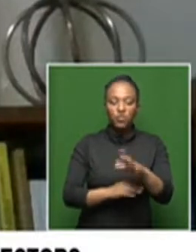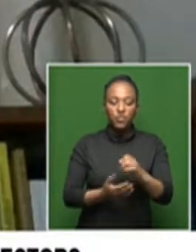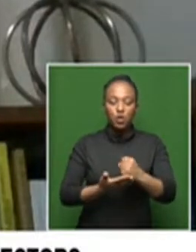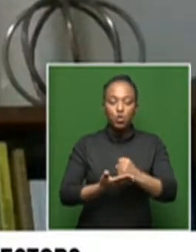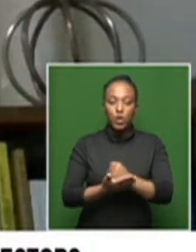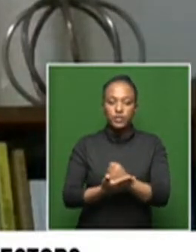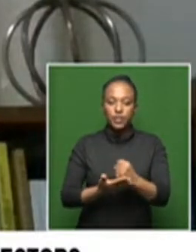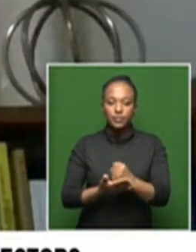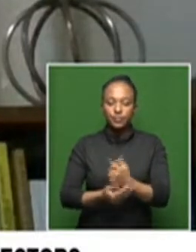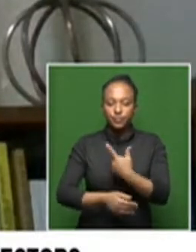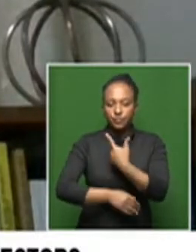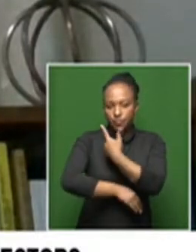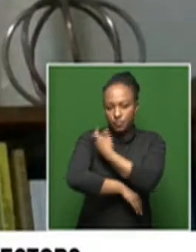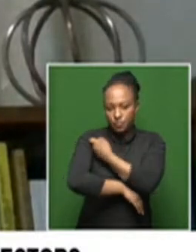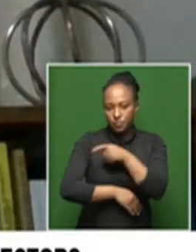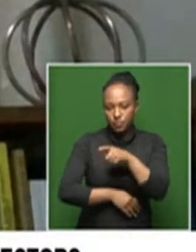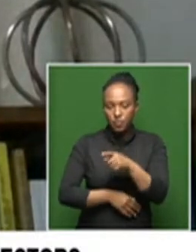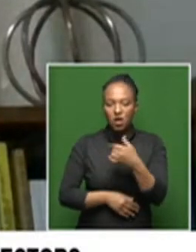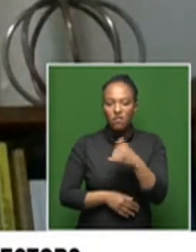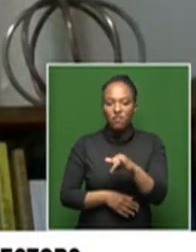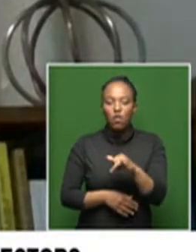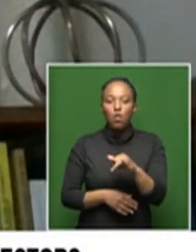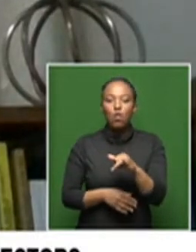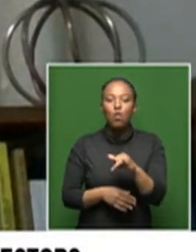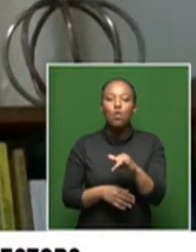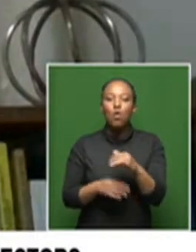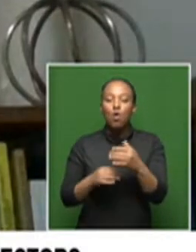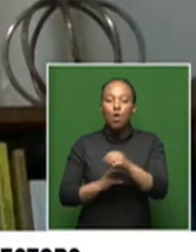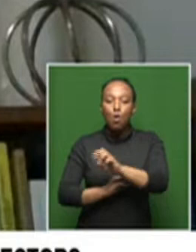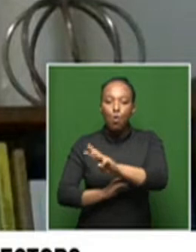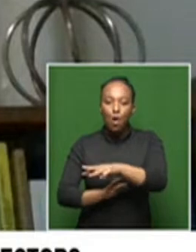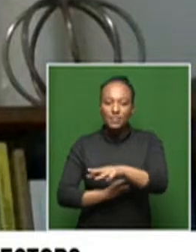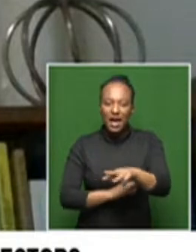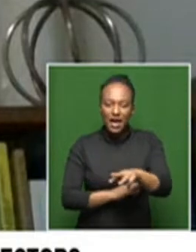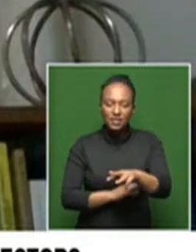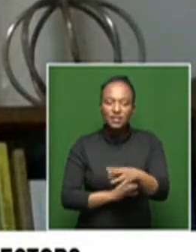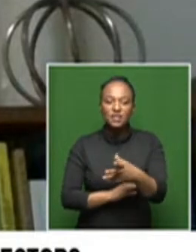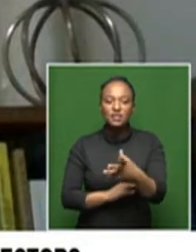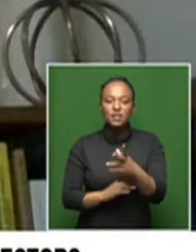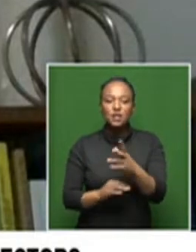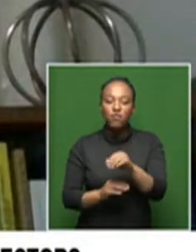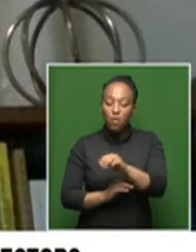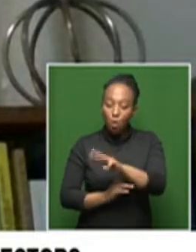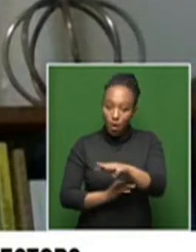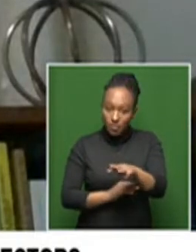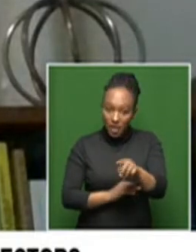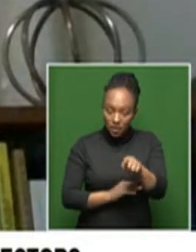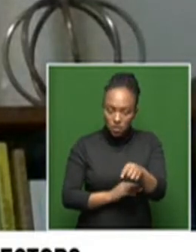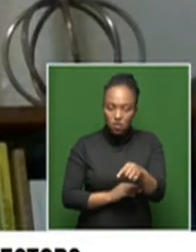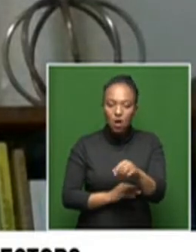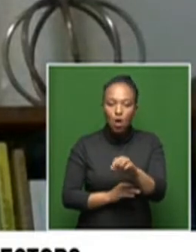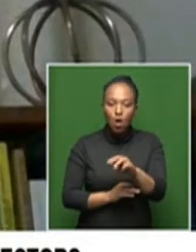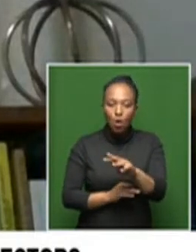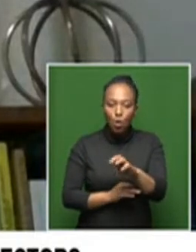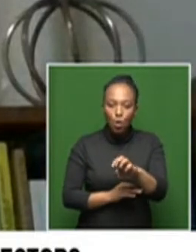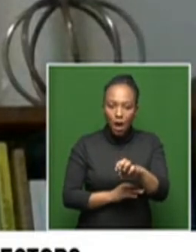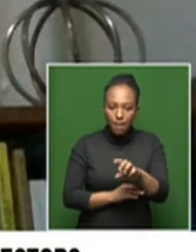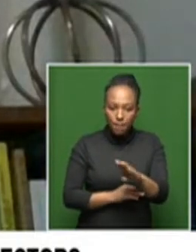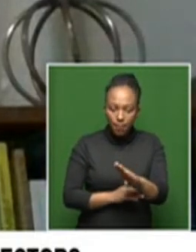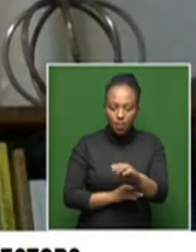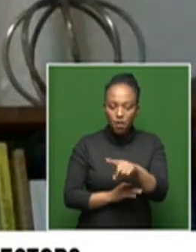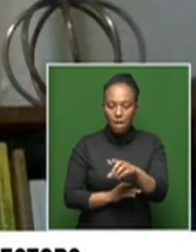the vaccination was mainly through the web portal, and or was actually only through the web portal, through the